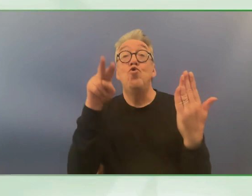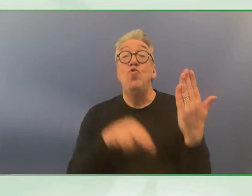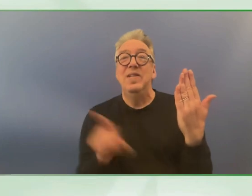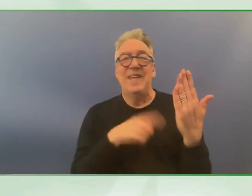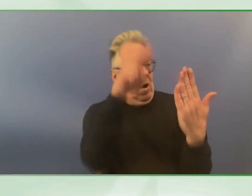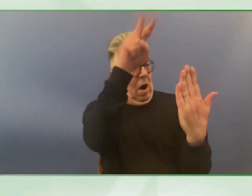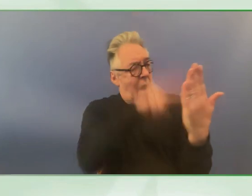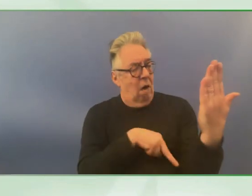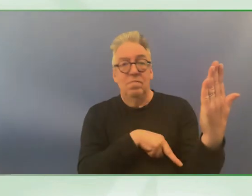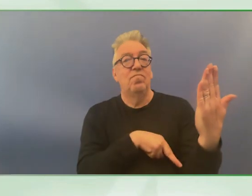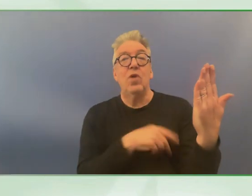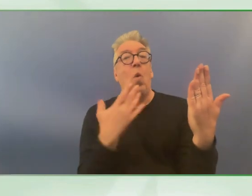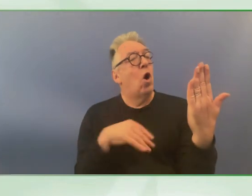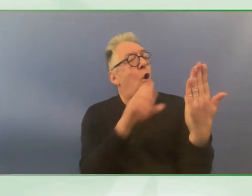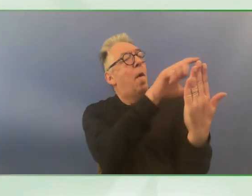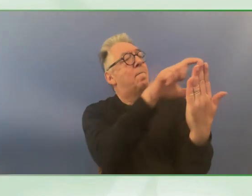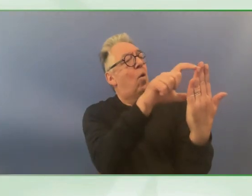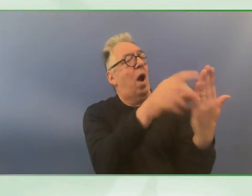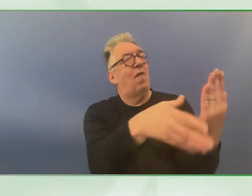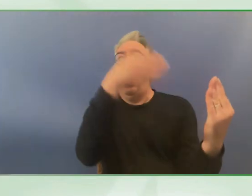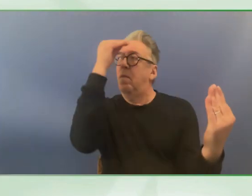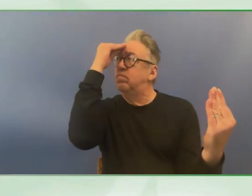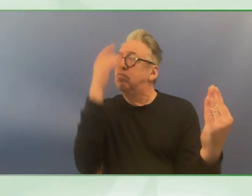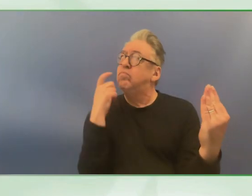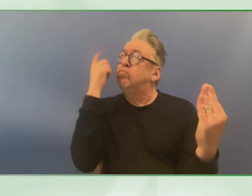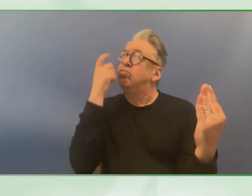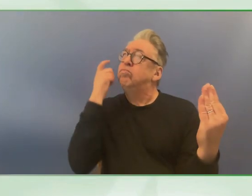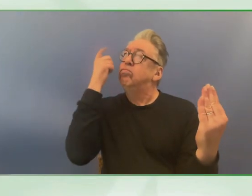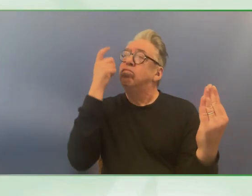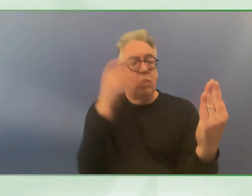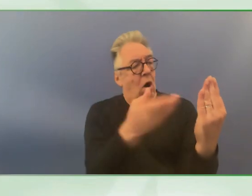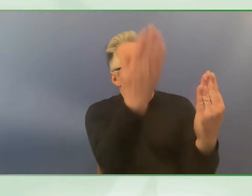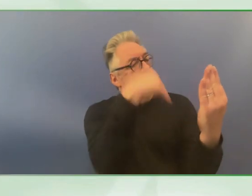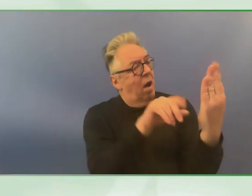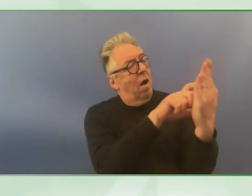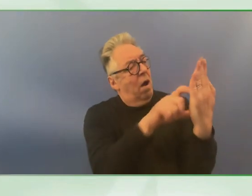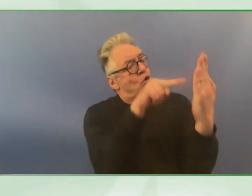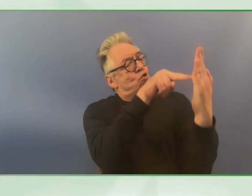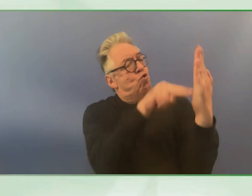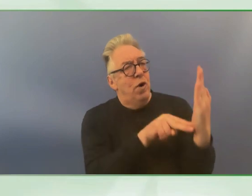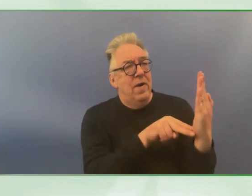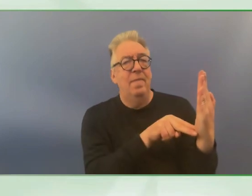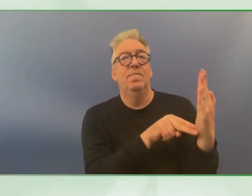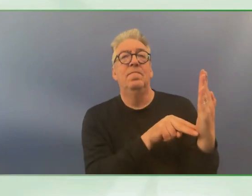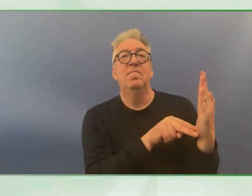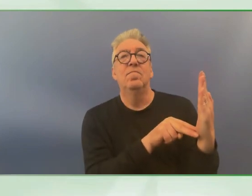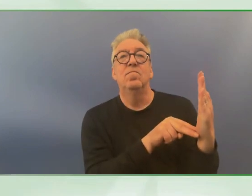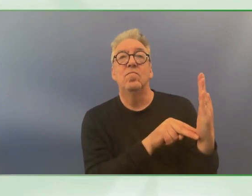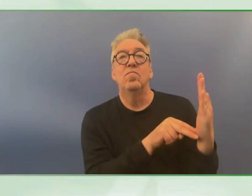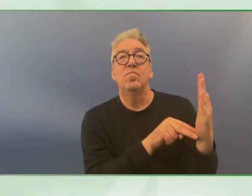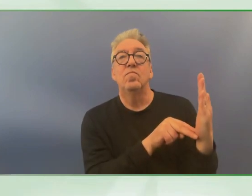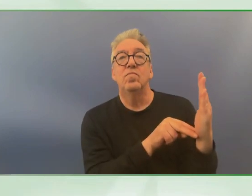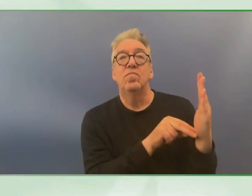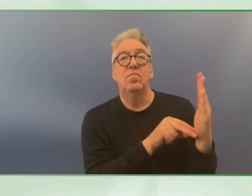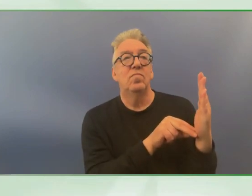information. So what I've learned from this is that sometimes it's better to do things piece